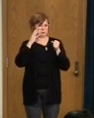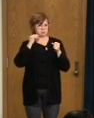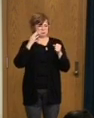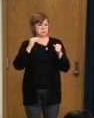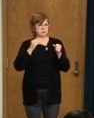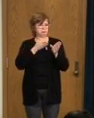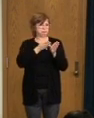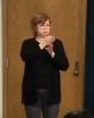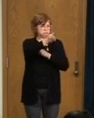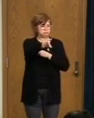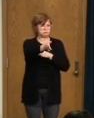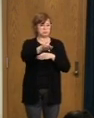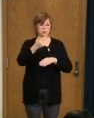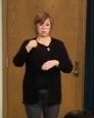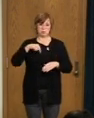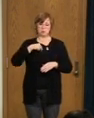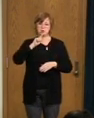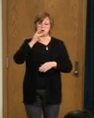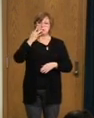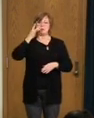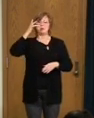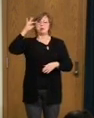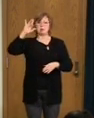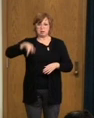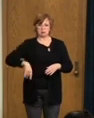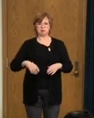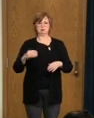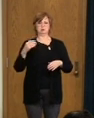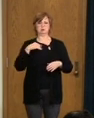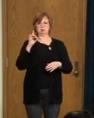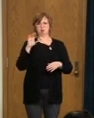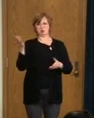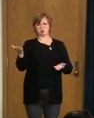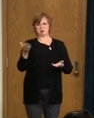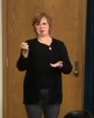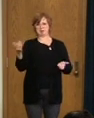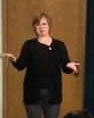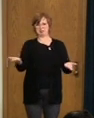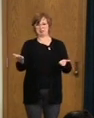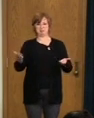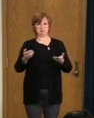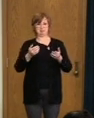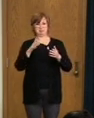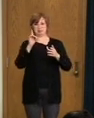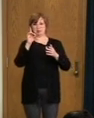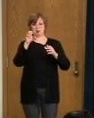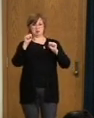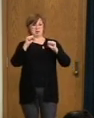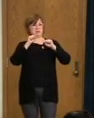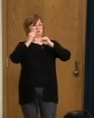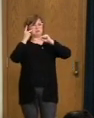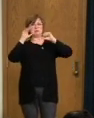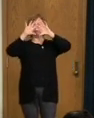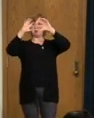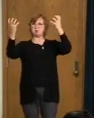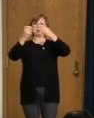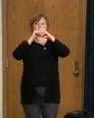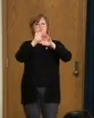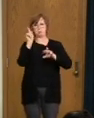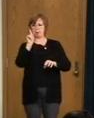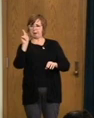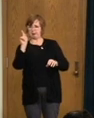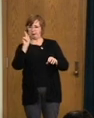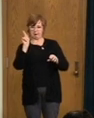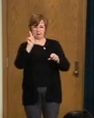fortunate to have him here in Saskatchewan. He could have chose anywhere in the world to go and practice his trade, but he didn't. He chose